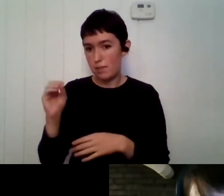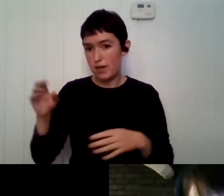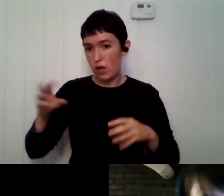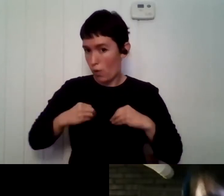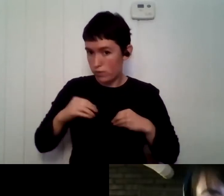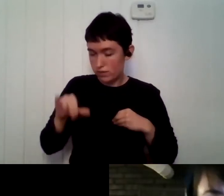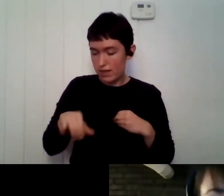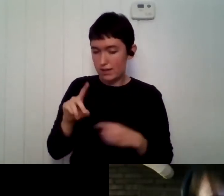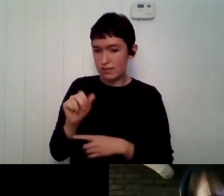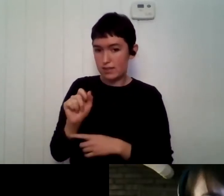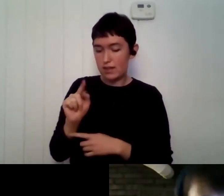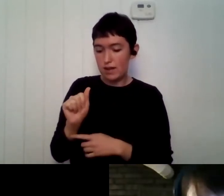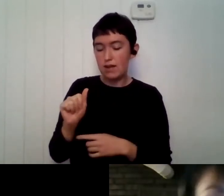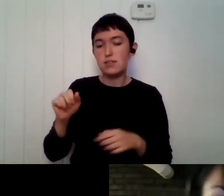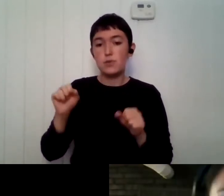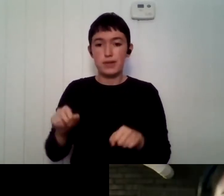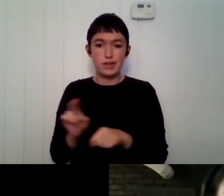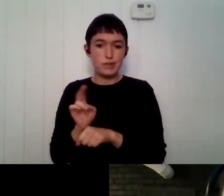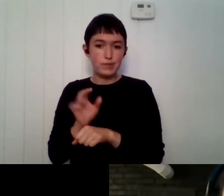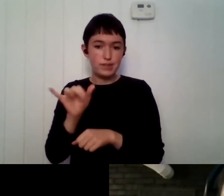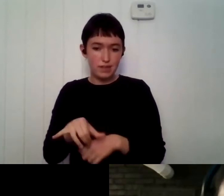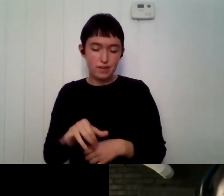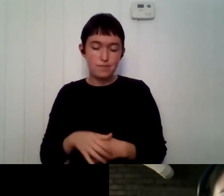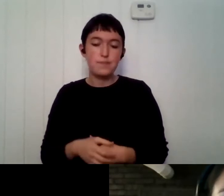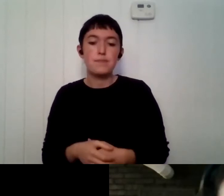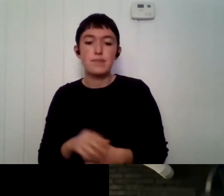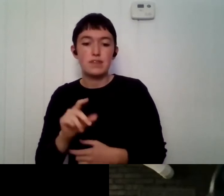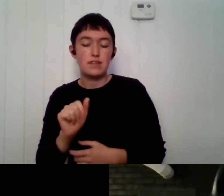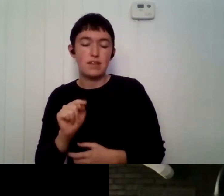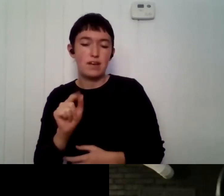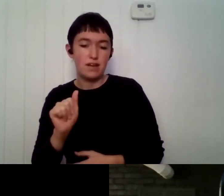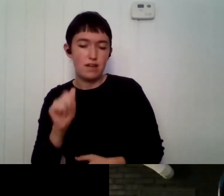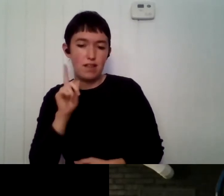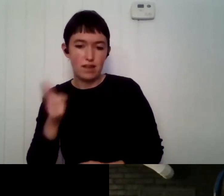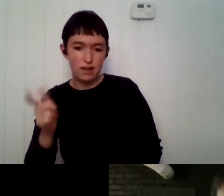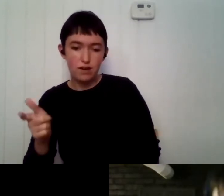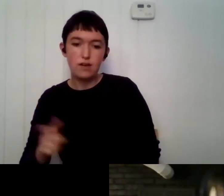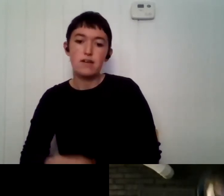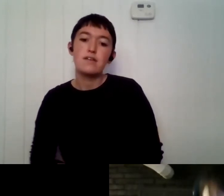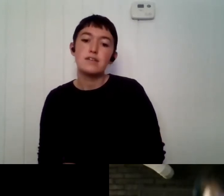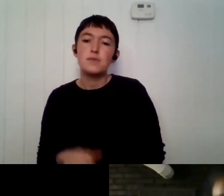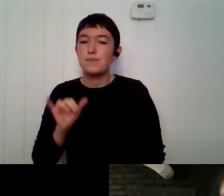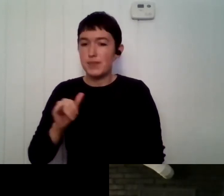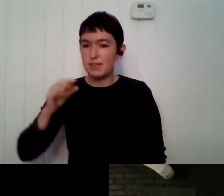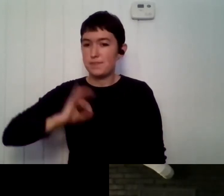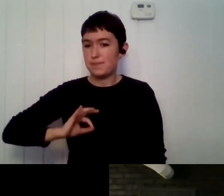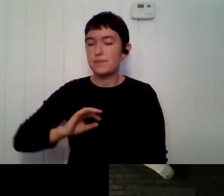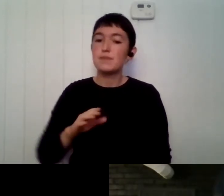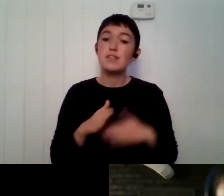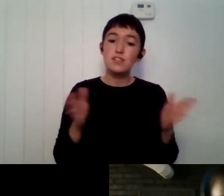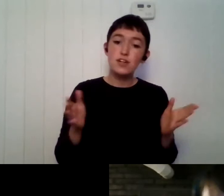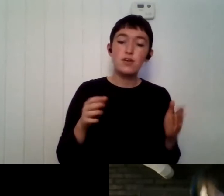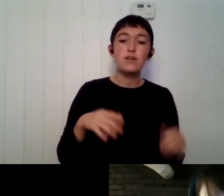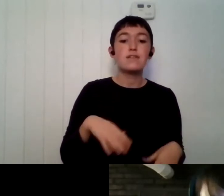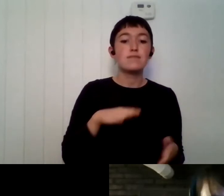other companies. So this could be an advantage of also being a company, but in general, in academia, you have a lot more freedom. You can